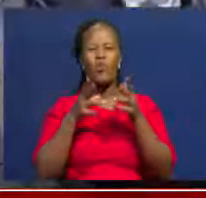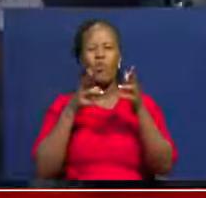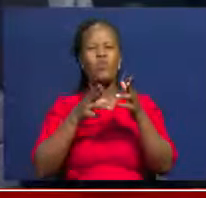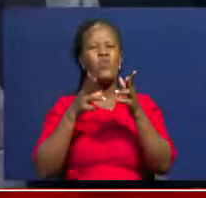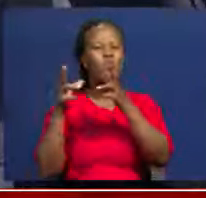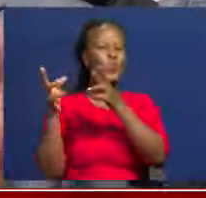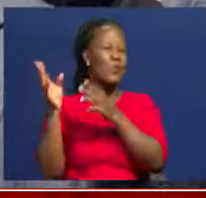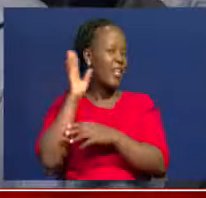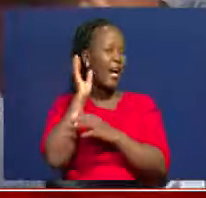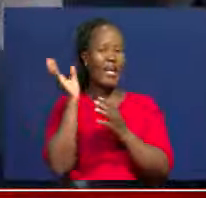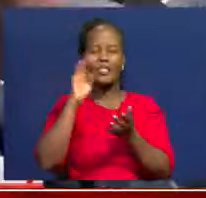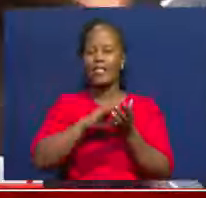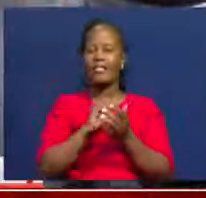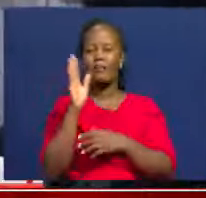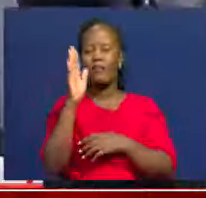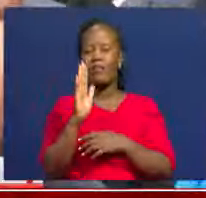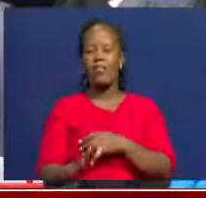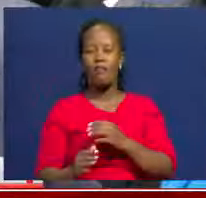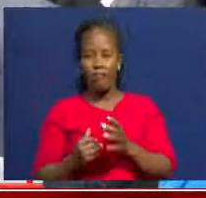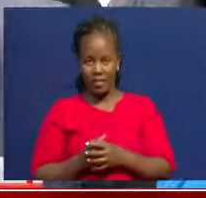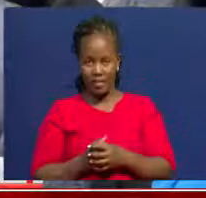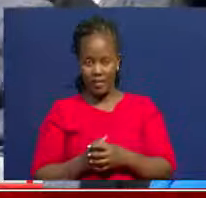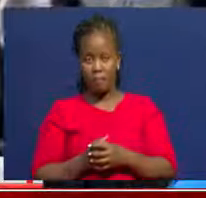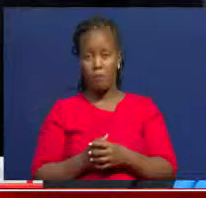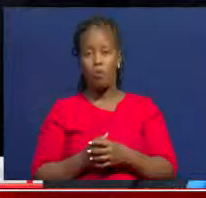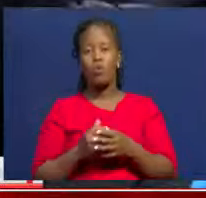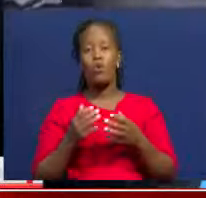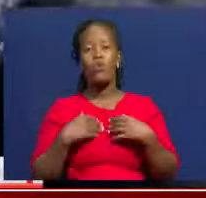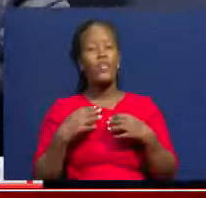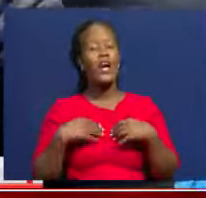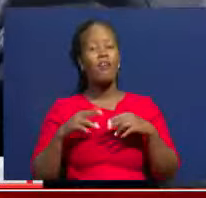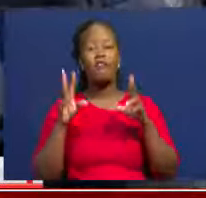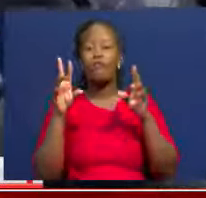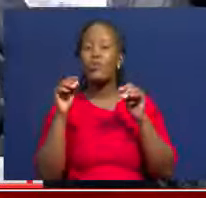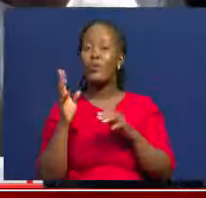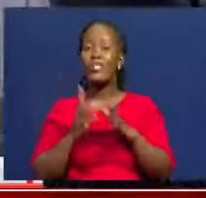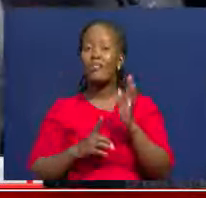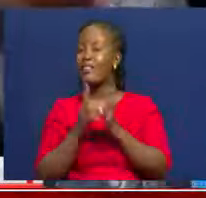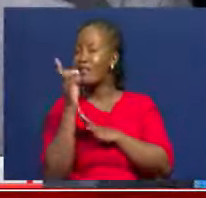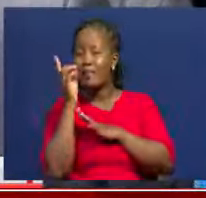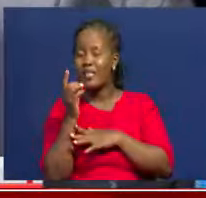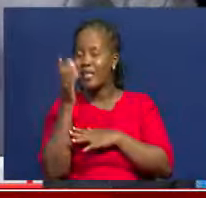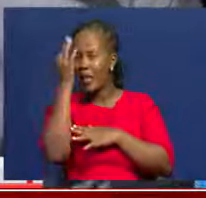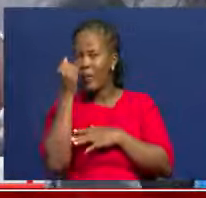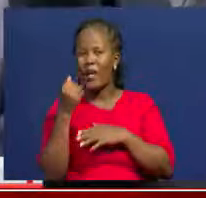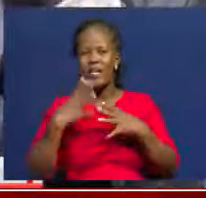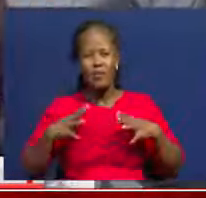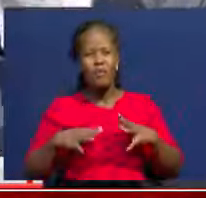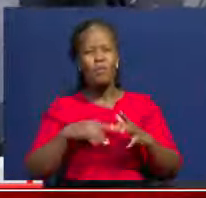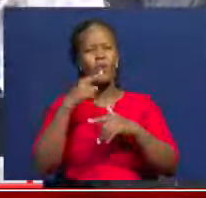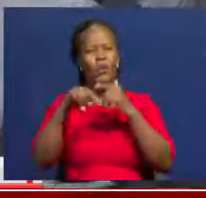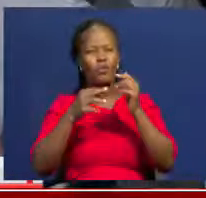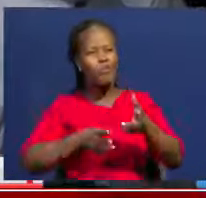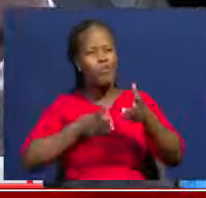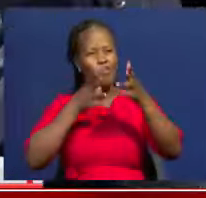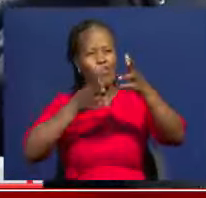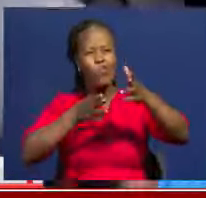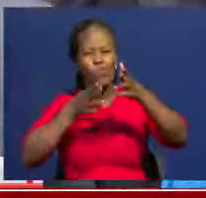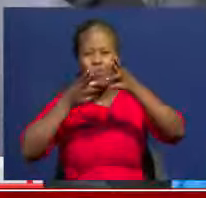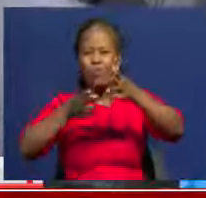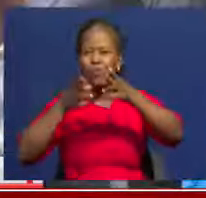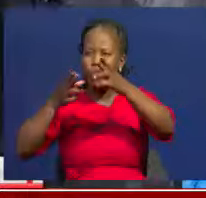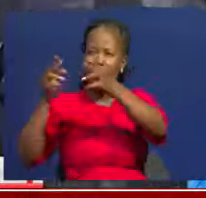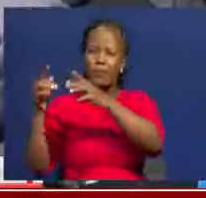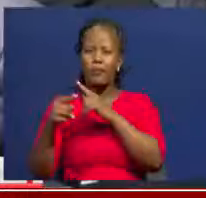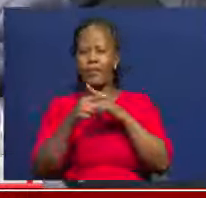There is no development that will happen in Baringo. There is no road that we can use because we are short. There is no house we can live even if you build